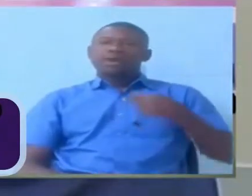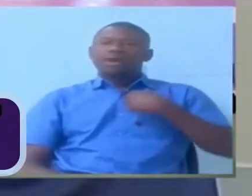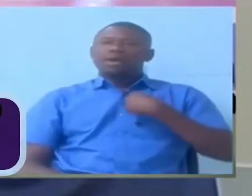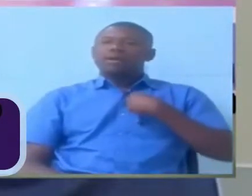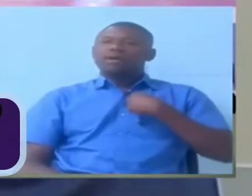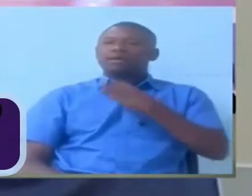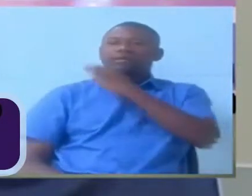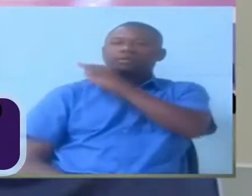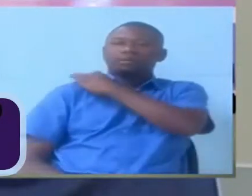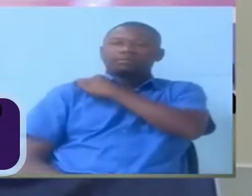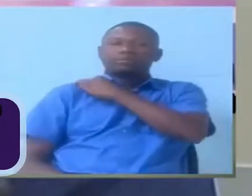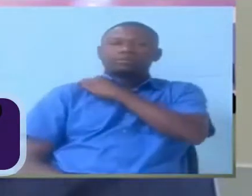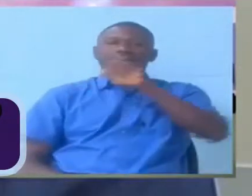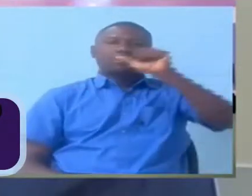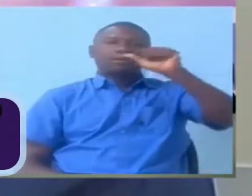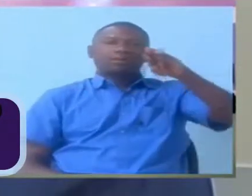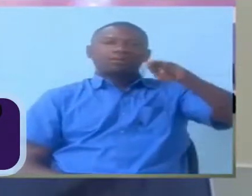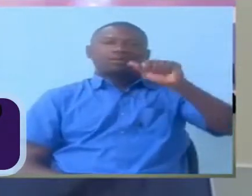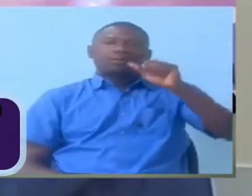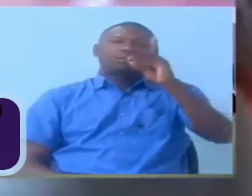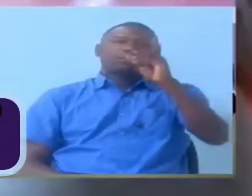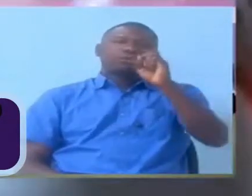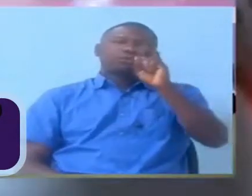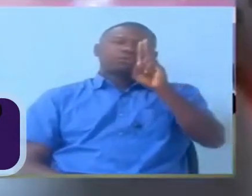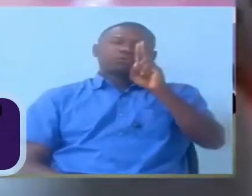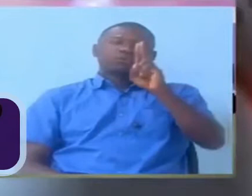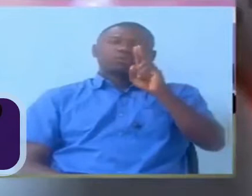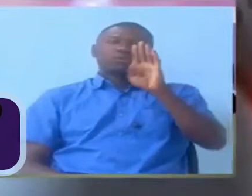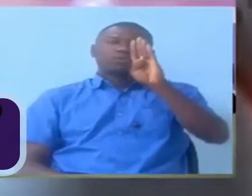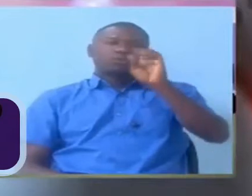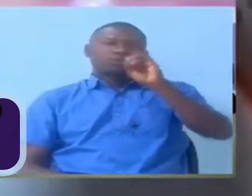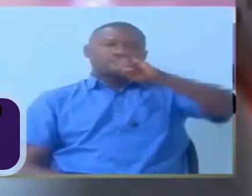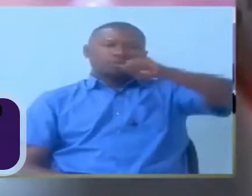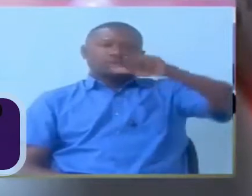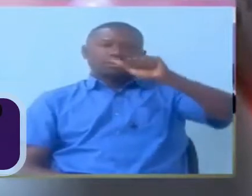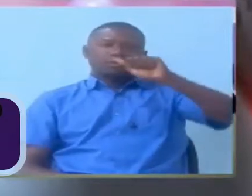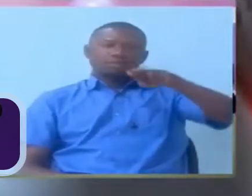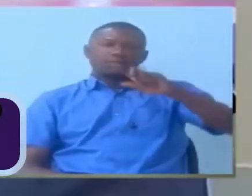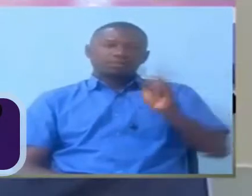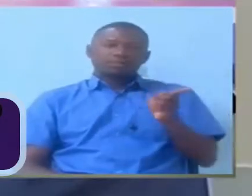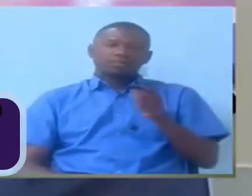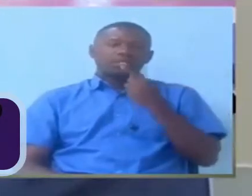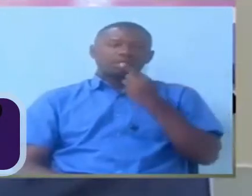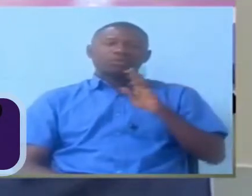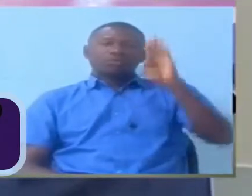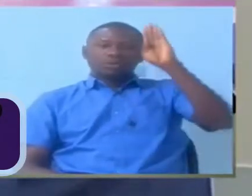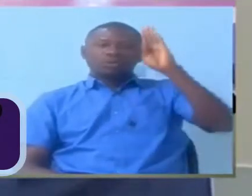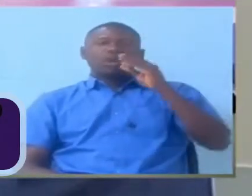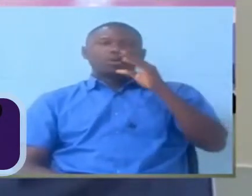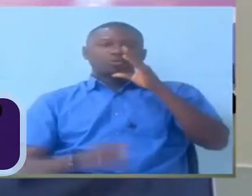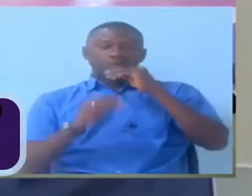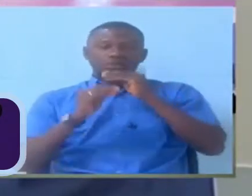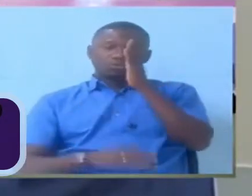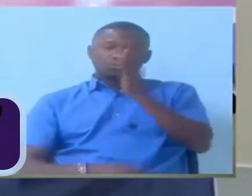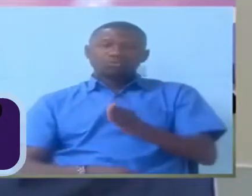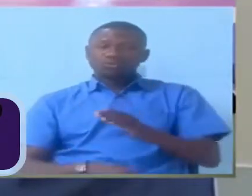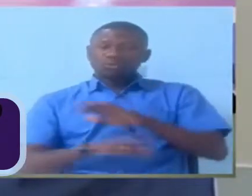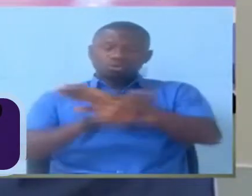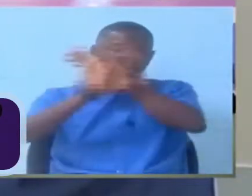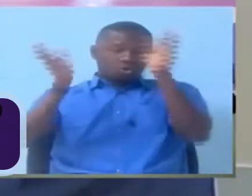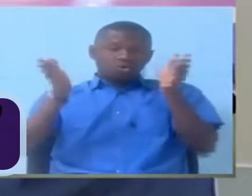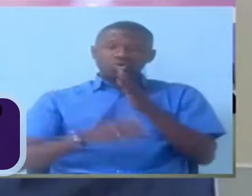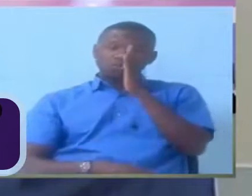I, Lieutenant Colonel Amadou Bojang, Do swear that. I'll speak the truth. I will speak the truth. The whole truth. The whole truth. And